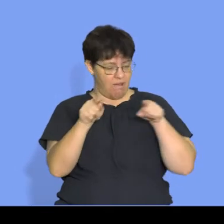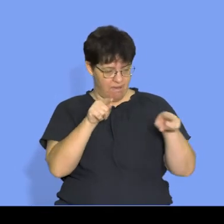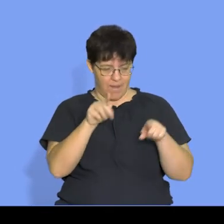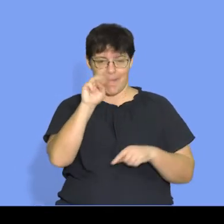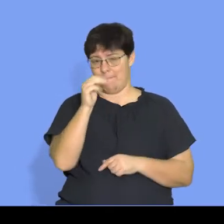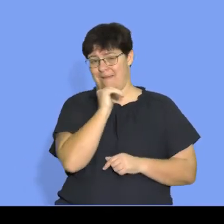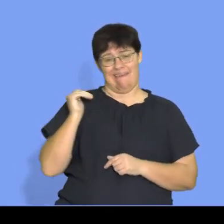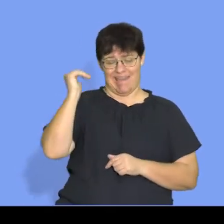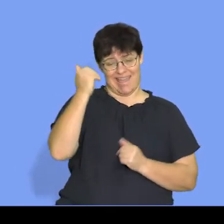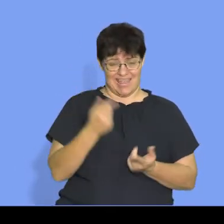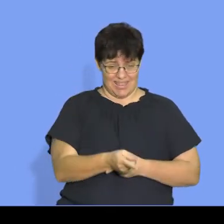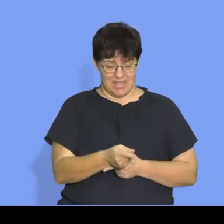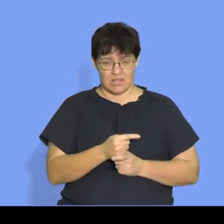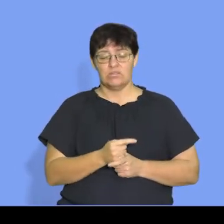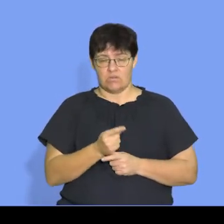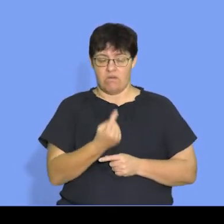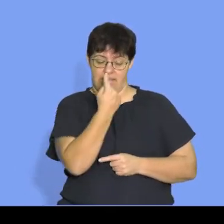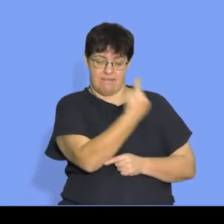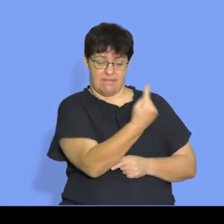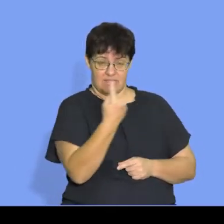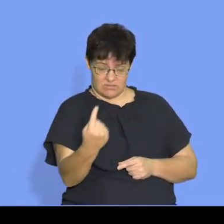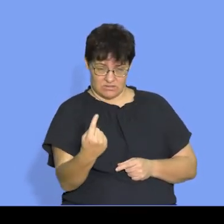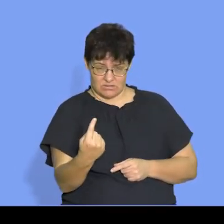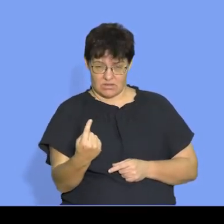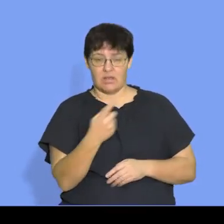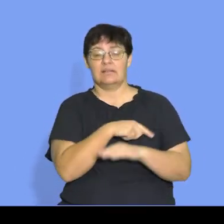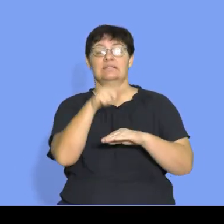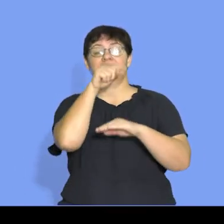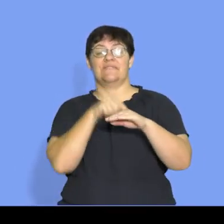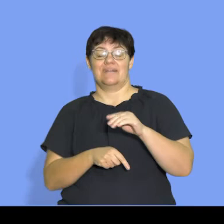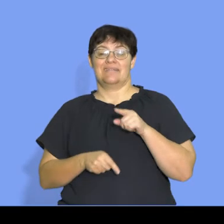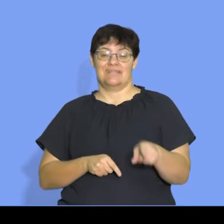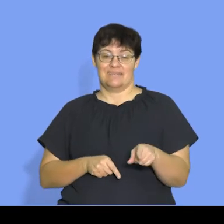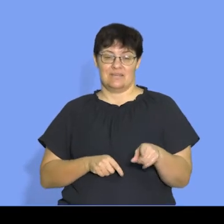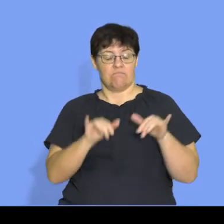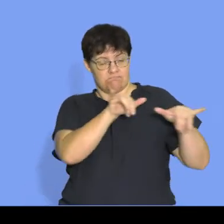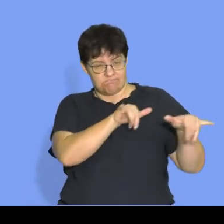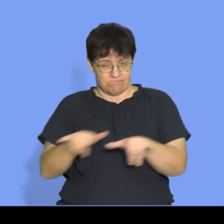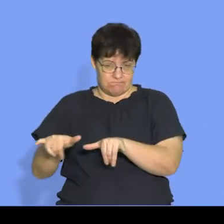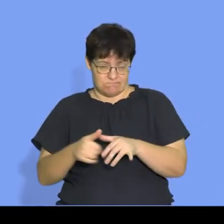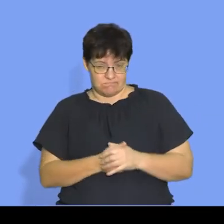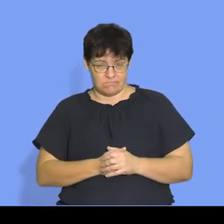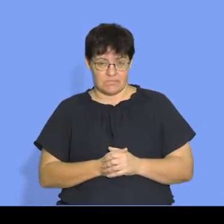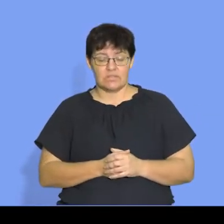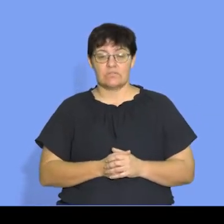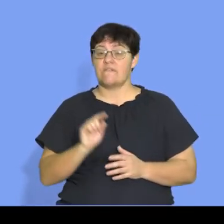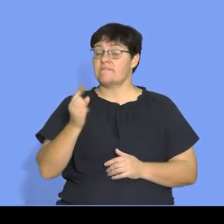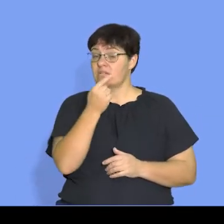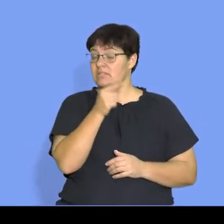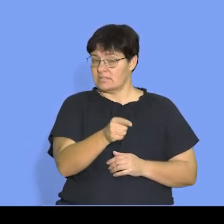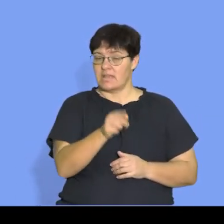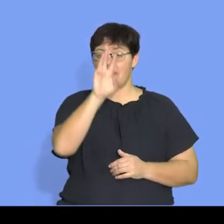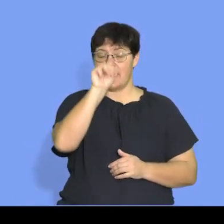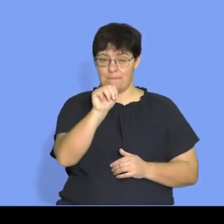what do? I said you take each term and divide it by the common factor that we have. So my first term is